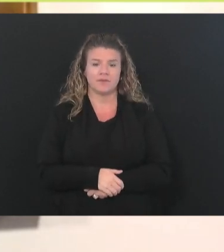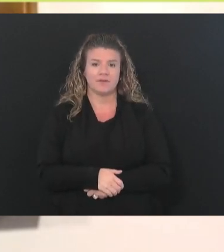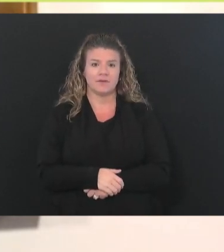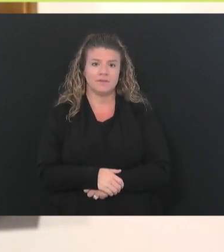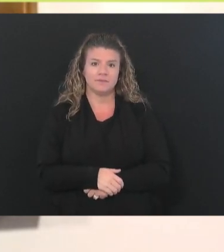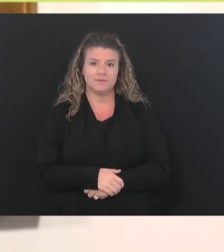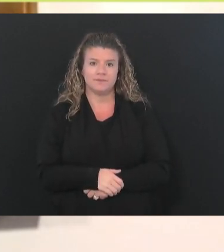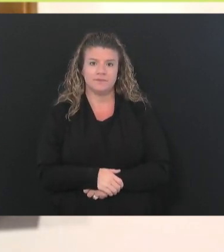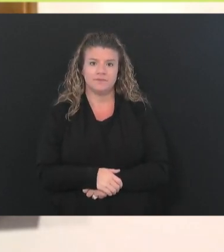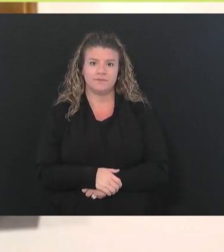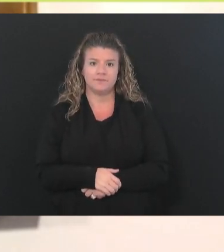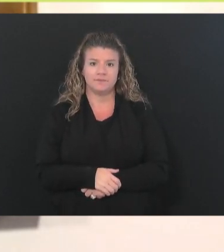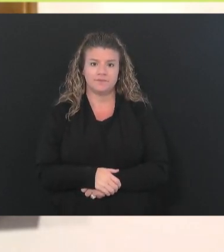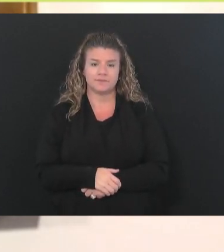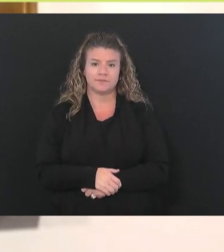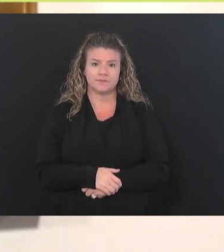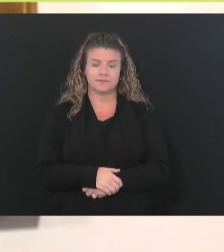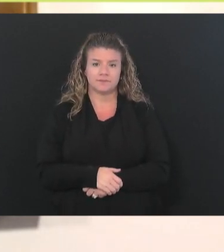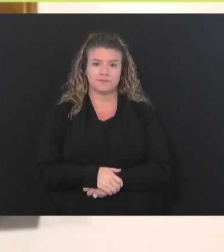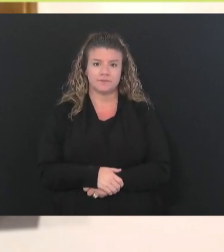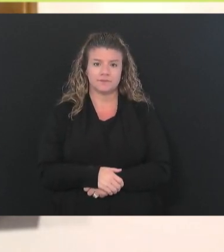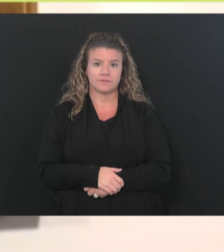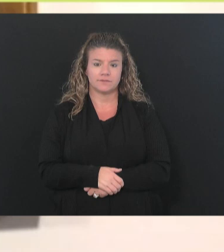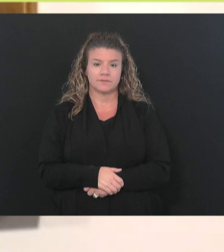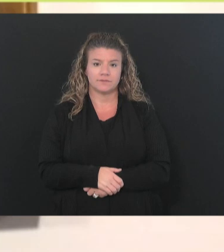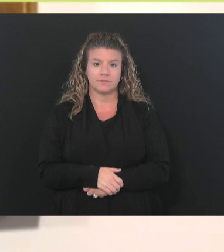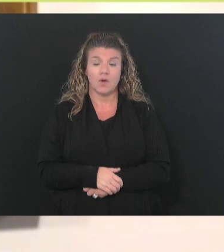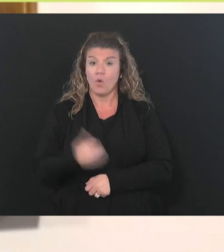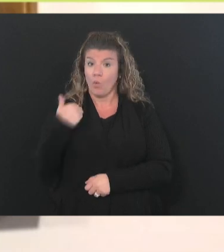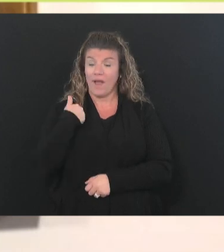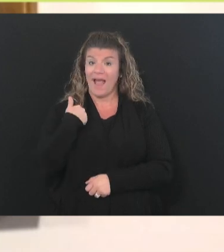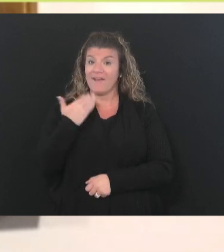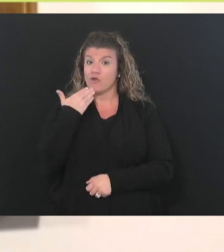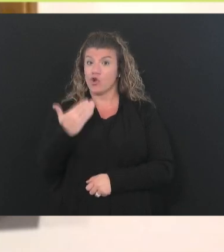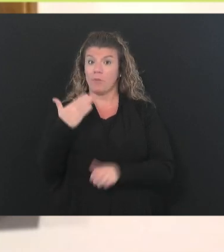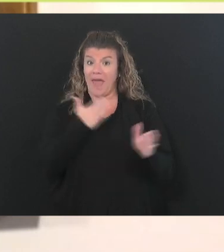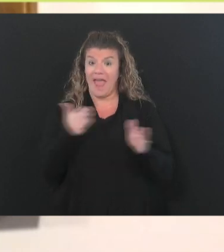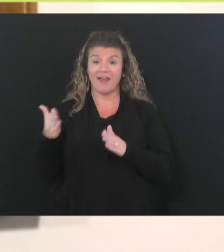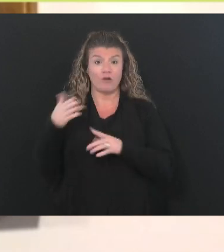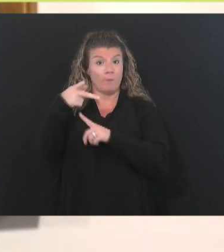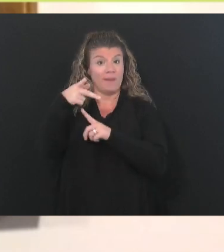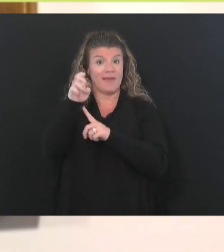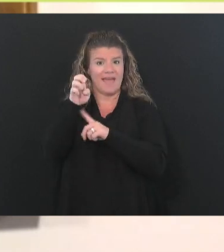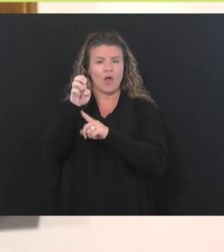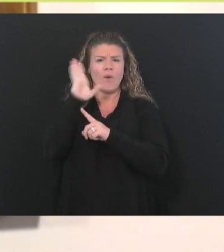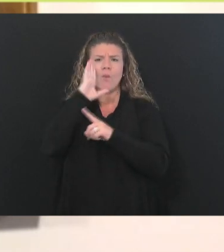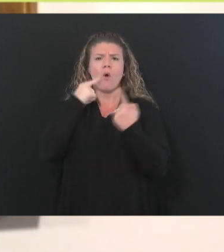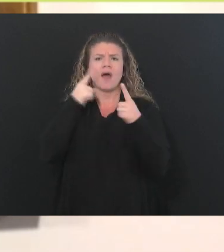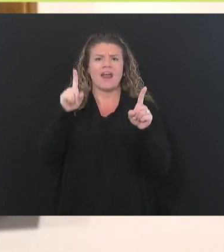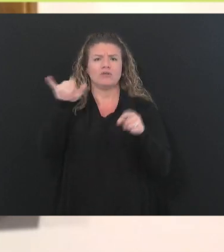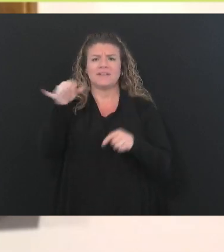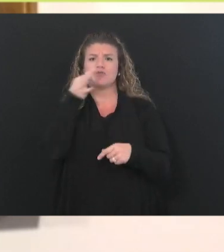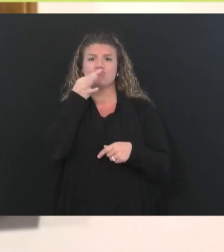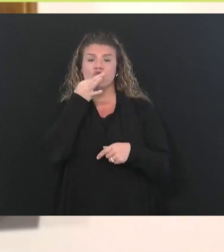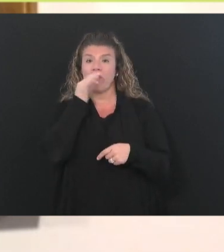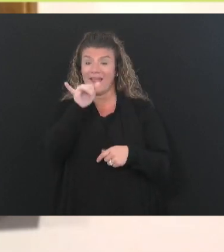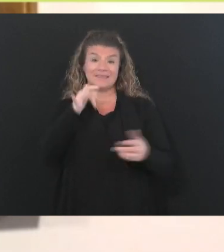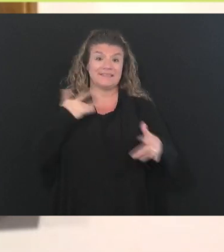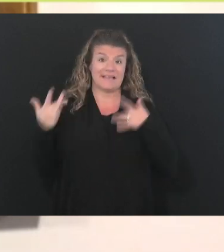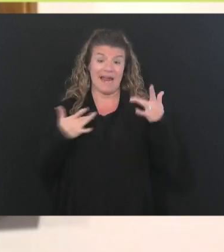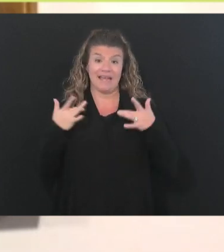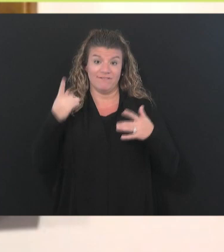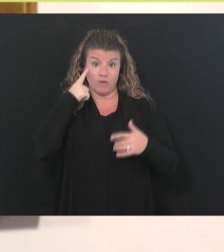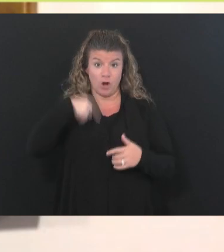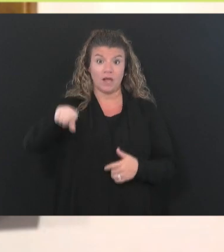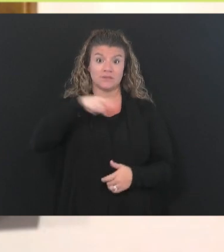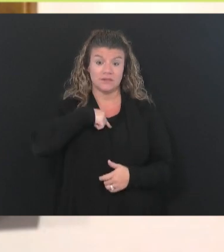novel plan for PPE that we will announce soon, which I think will be very